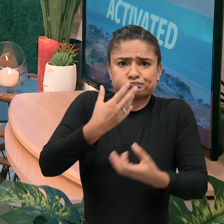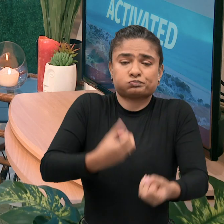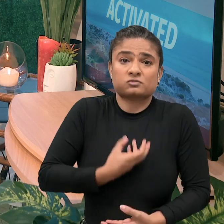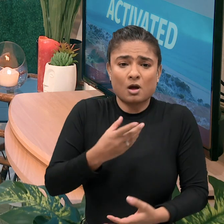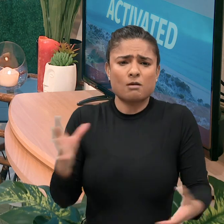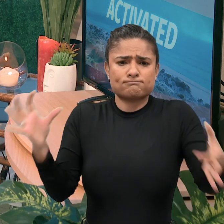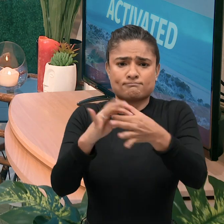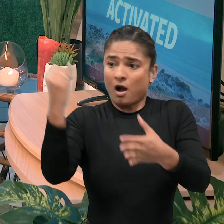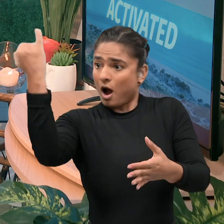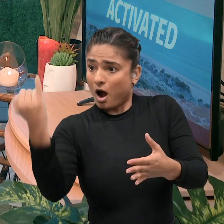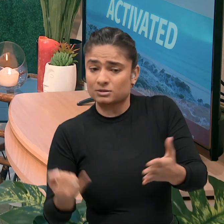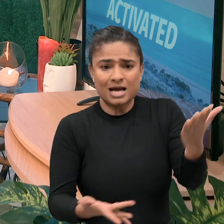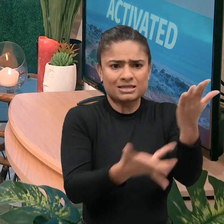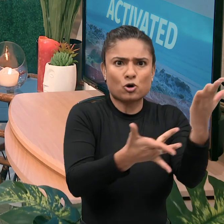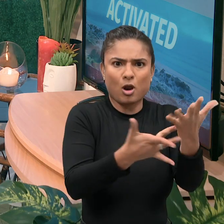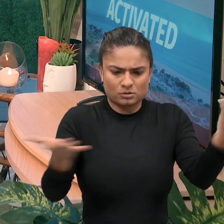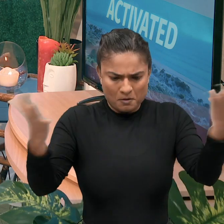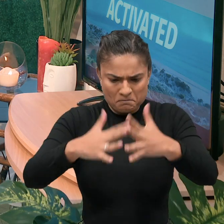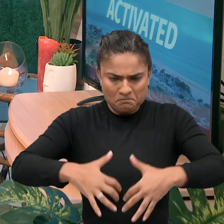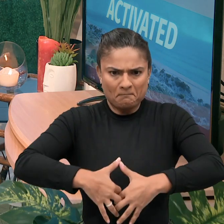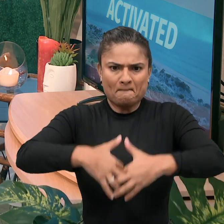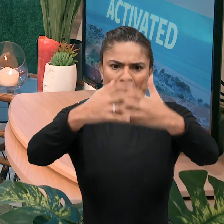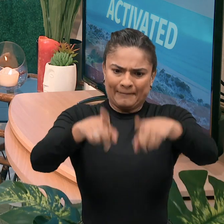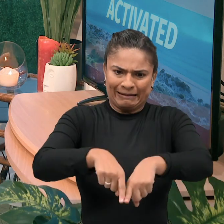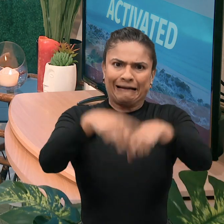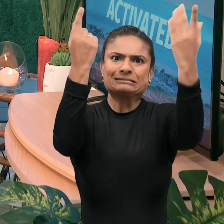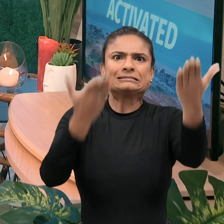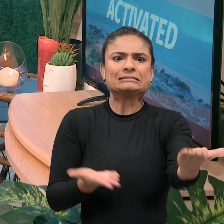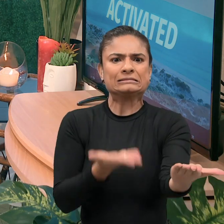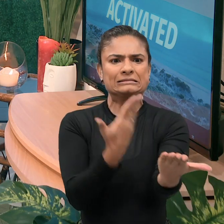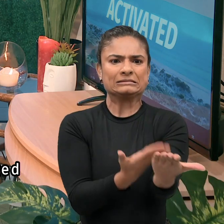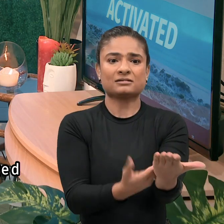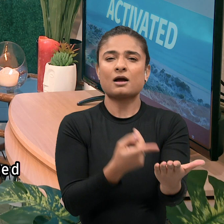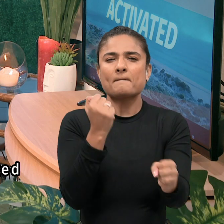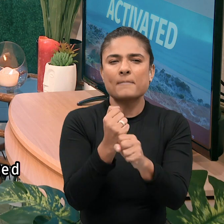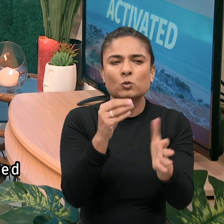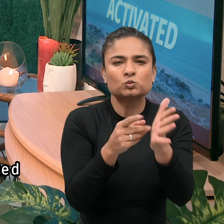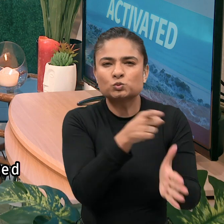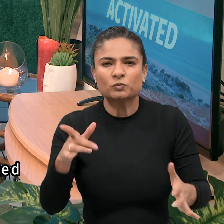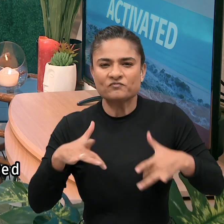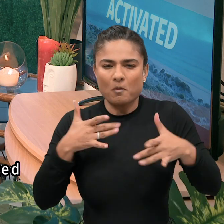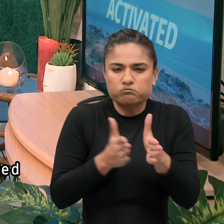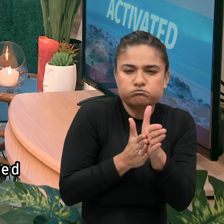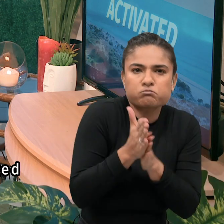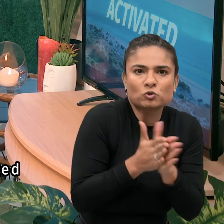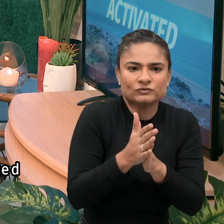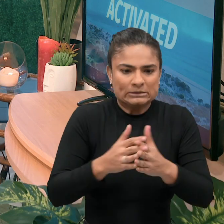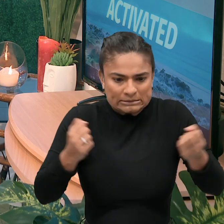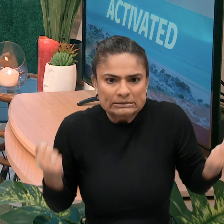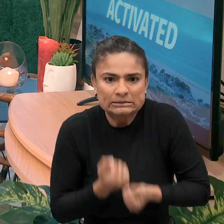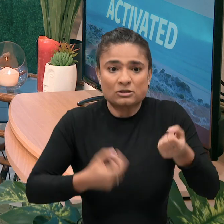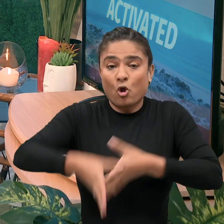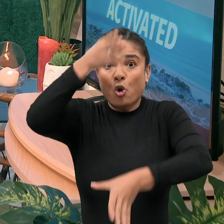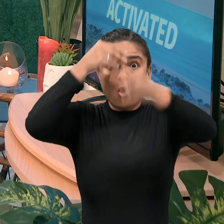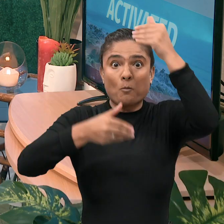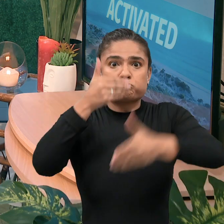people. Combining the arts with technology can create new and exciting ways to keep students motivated and engaged in the